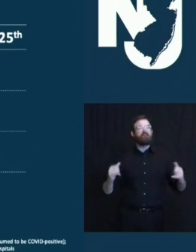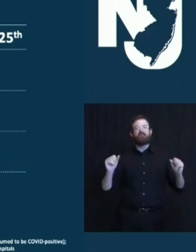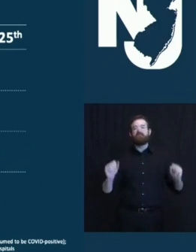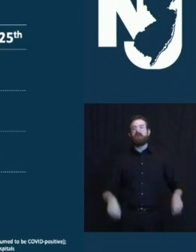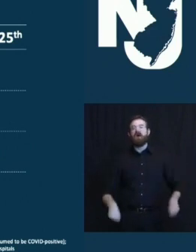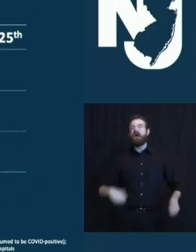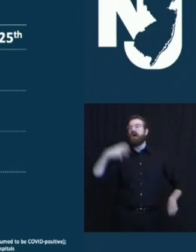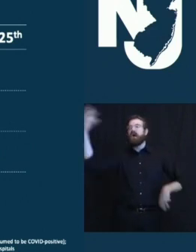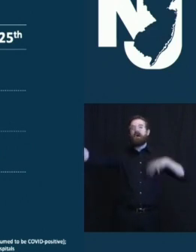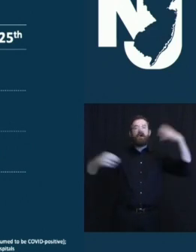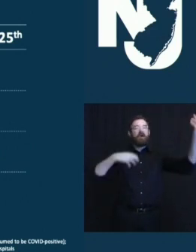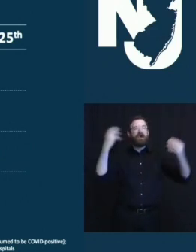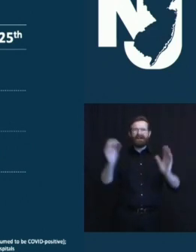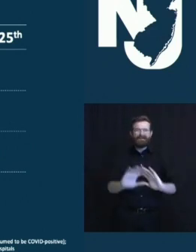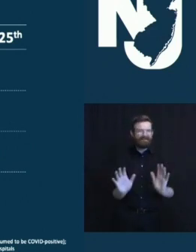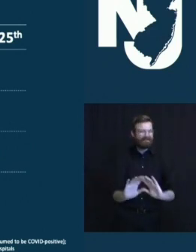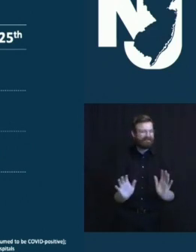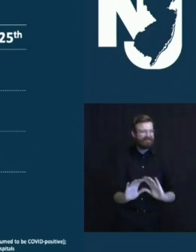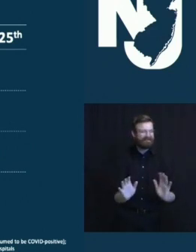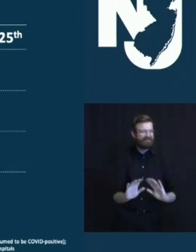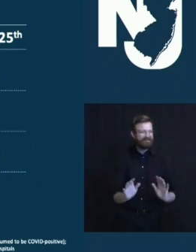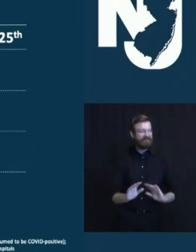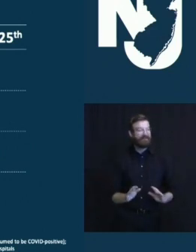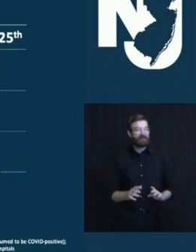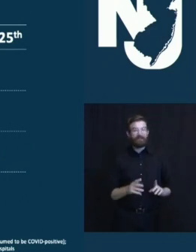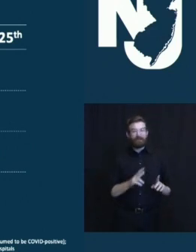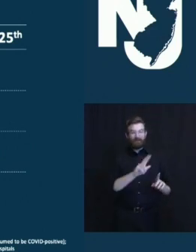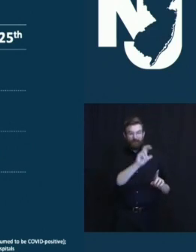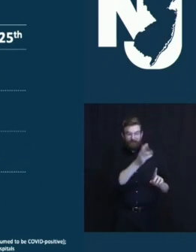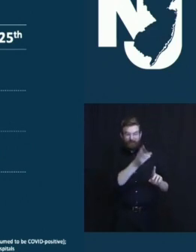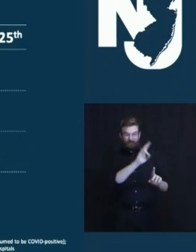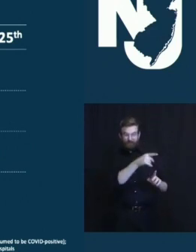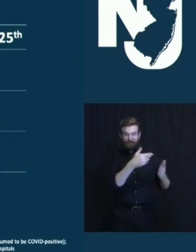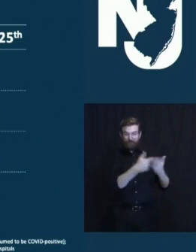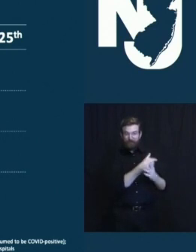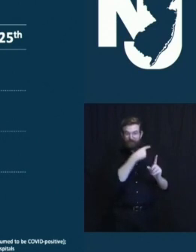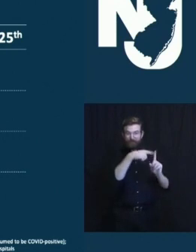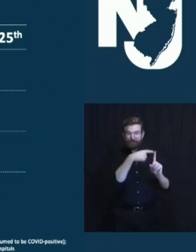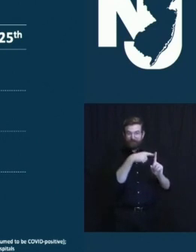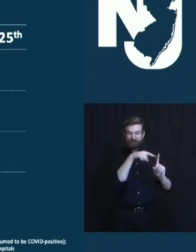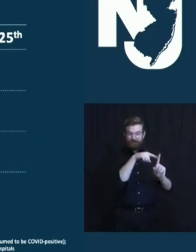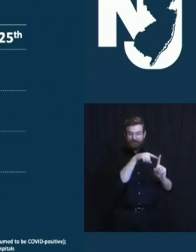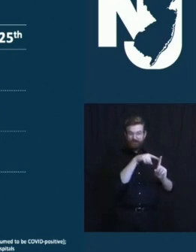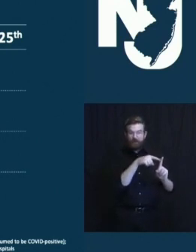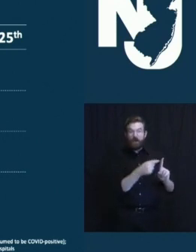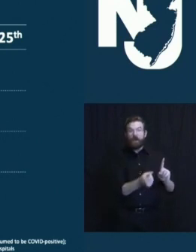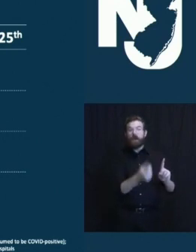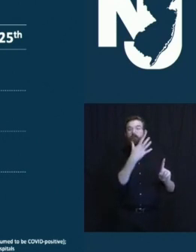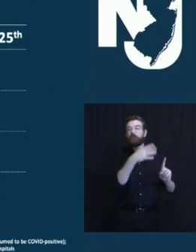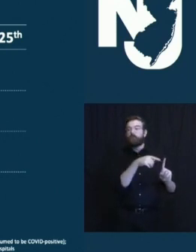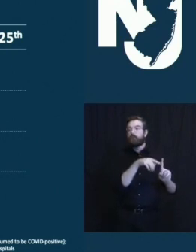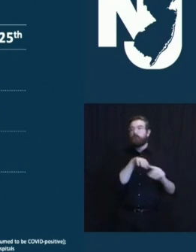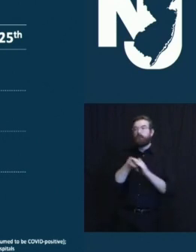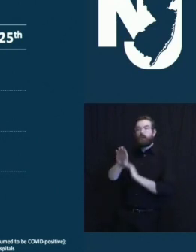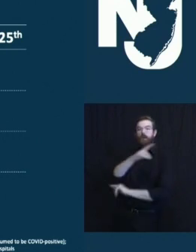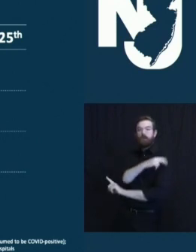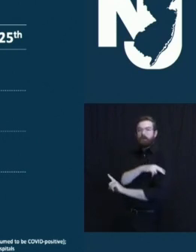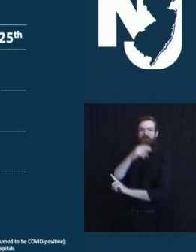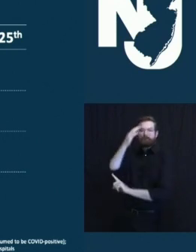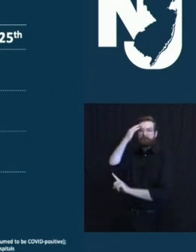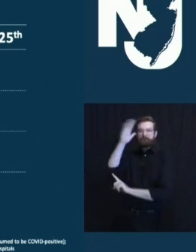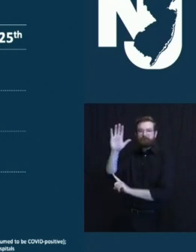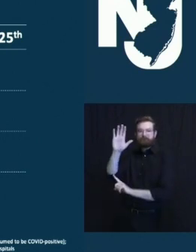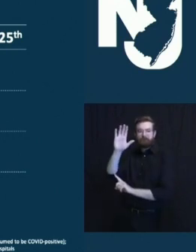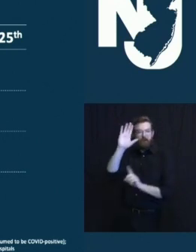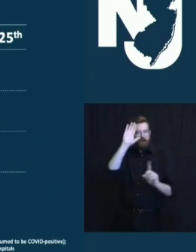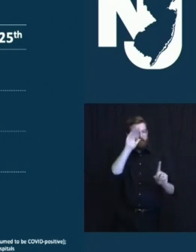requiring hospitalization. I hope very few, but we can say with almost certainty that some of them will. But we know that keeping people out of the